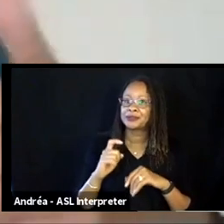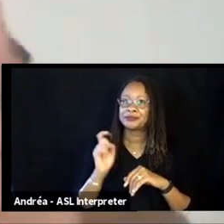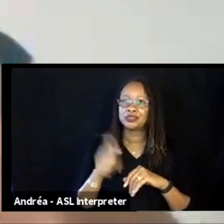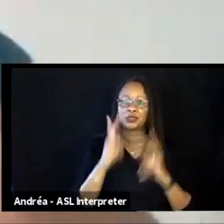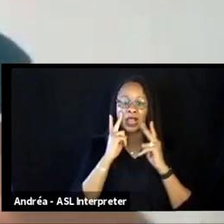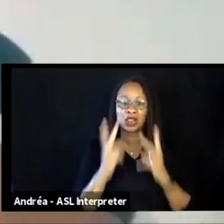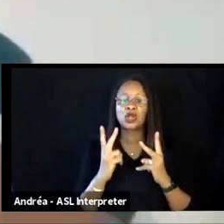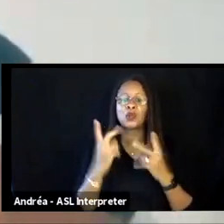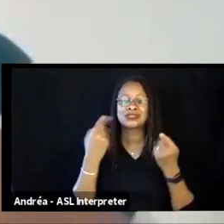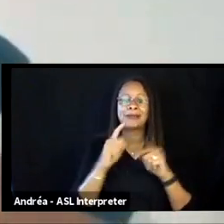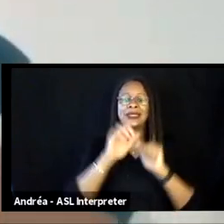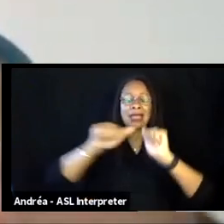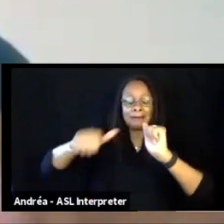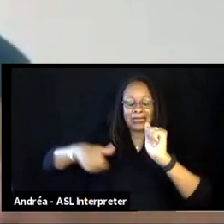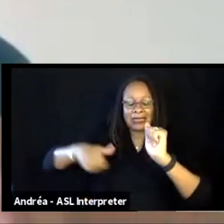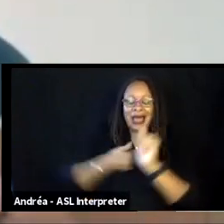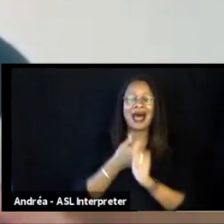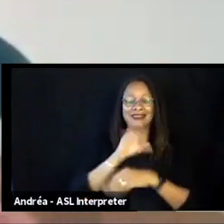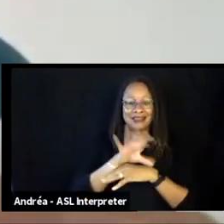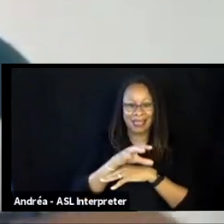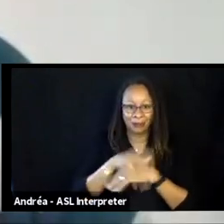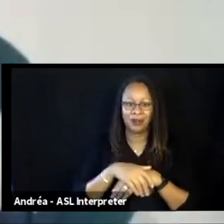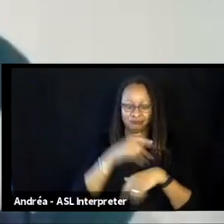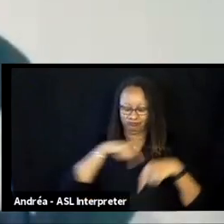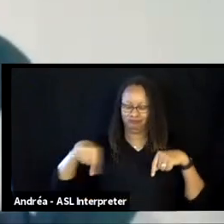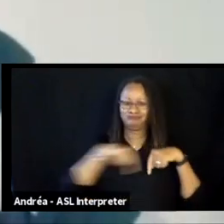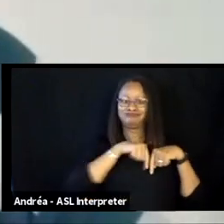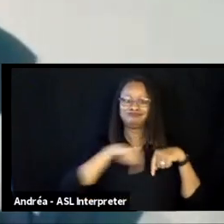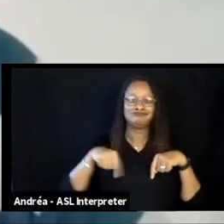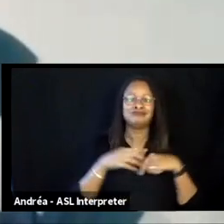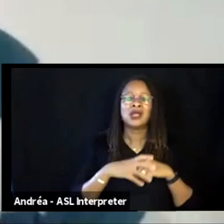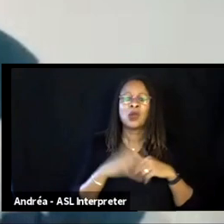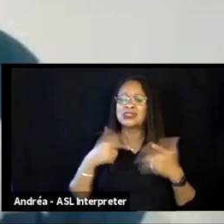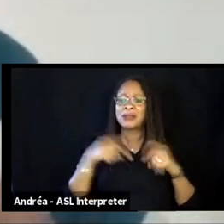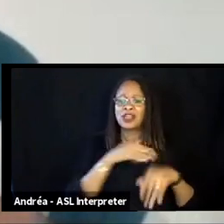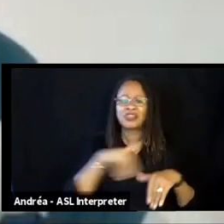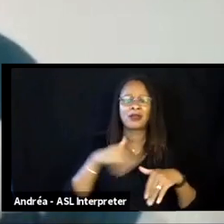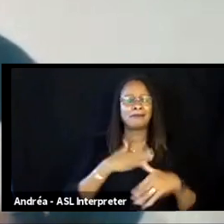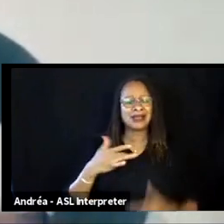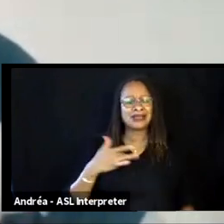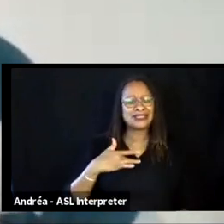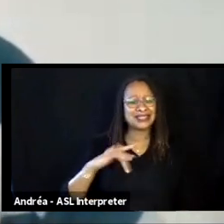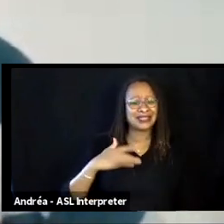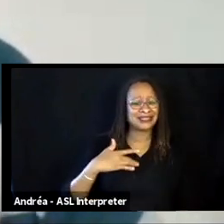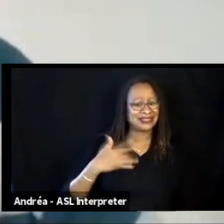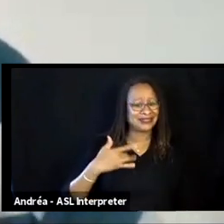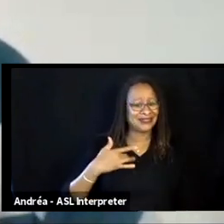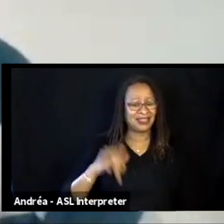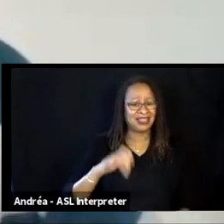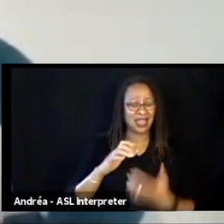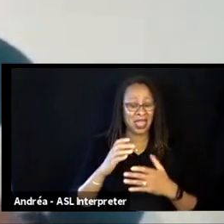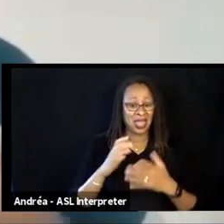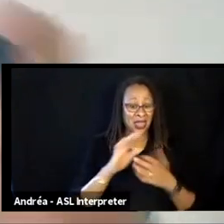what's behind the camera, really, and what's happening there. And you know, my sense is the industry has changed gear in the last